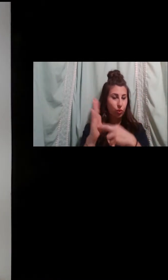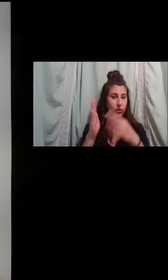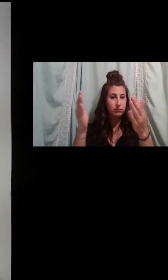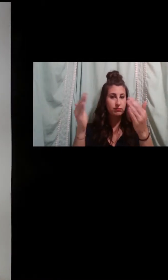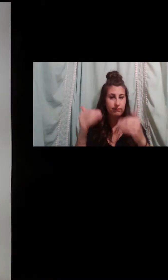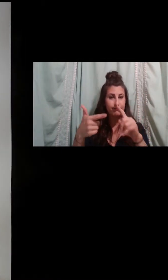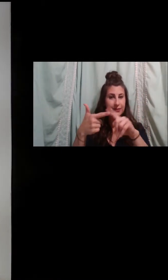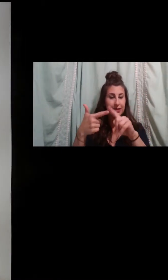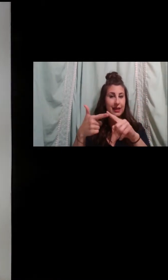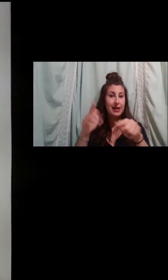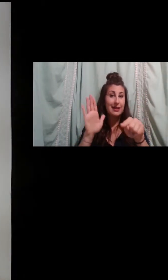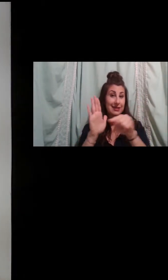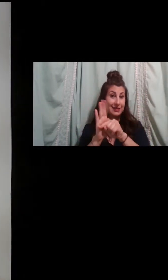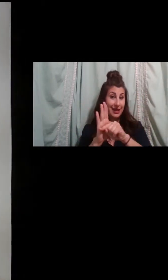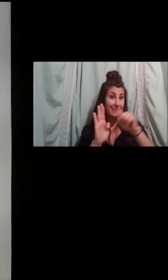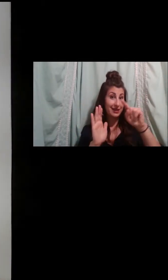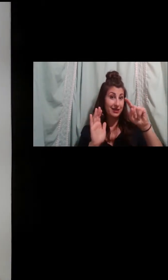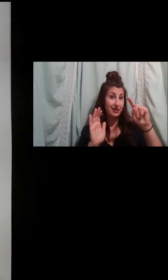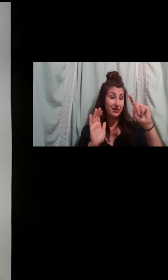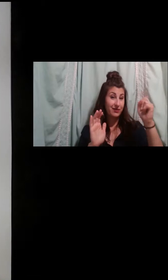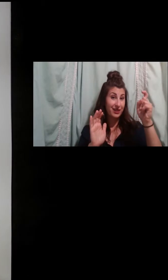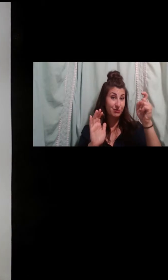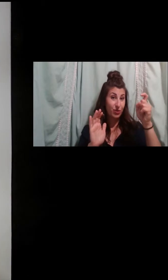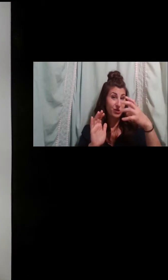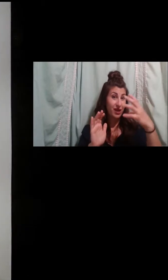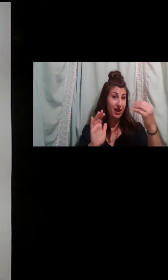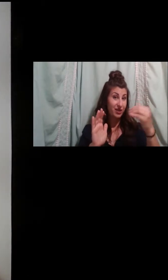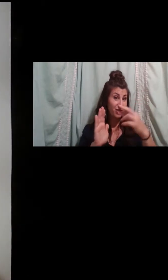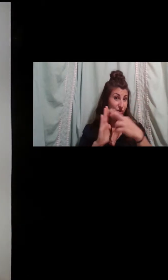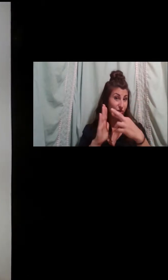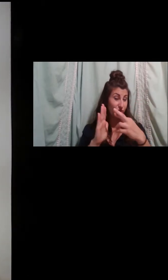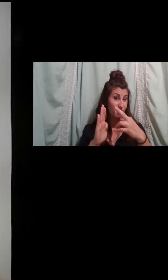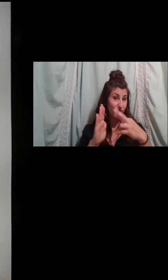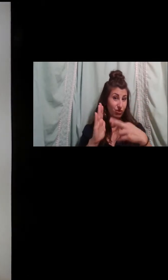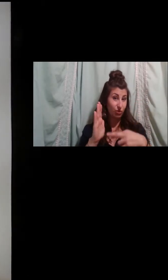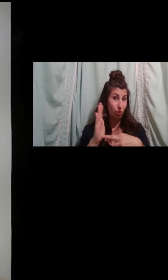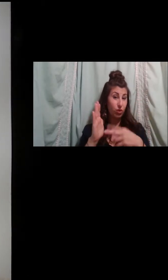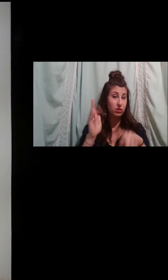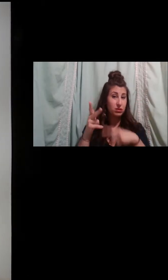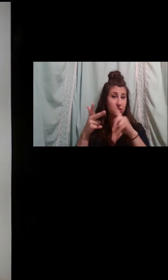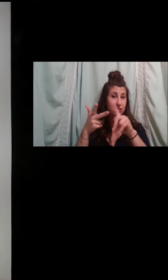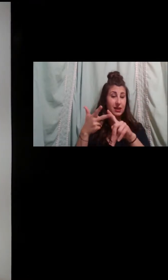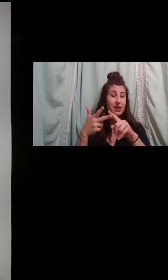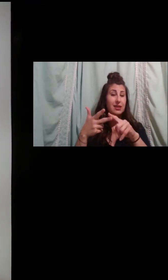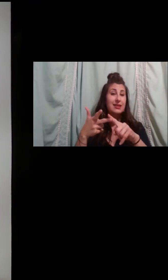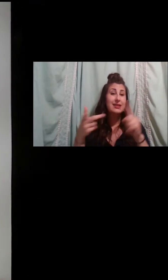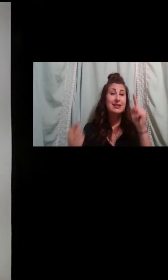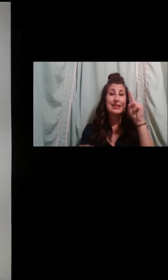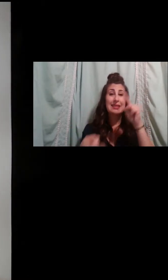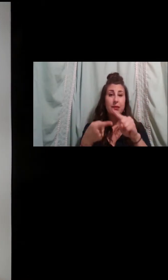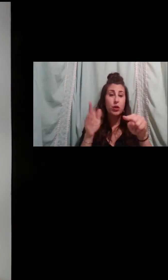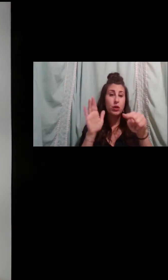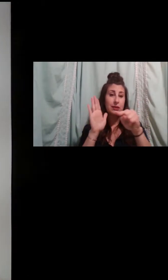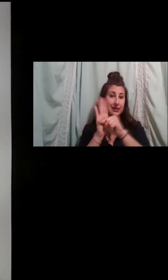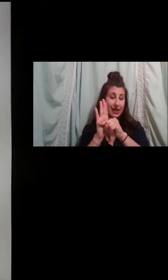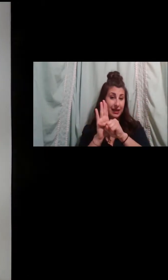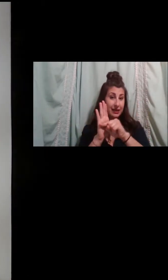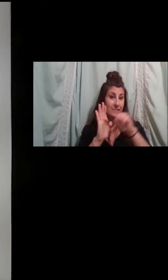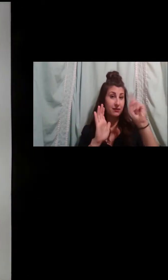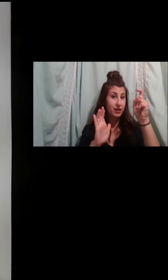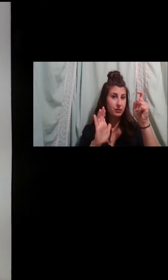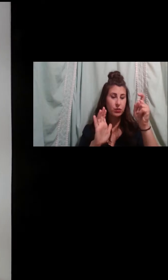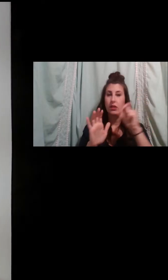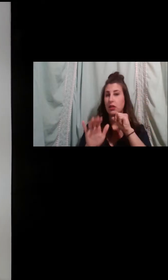going to be looking at negative exponents and negative exponent rules. Simple negative